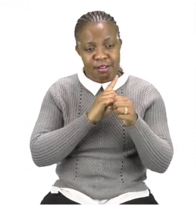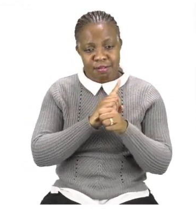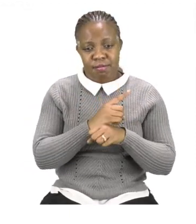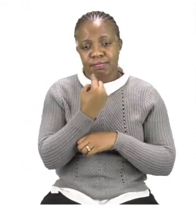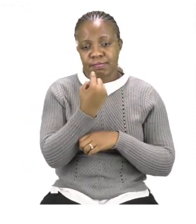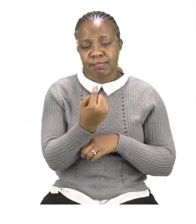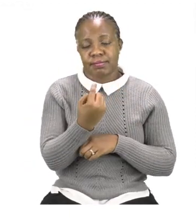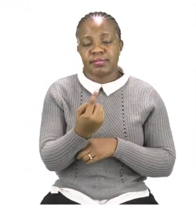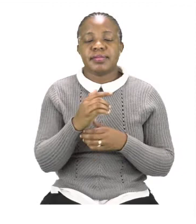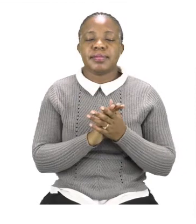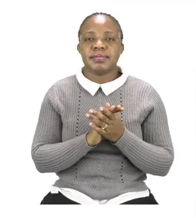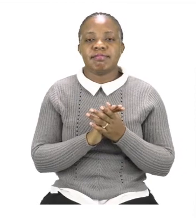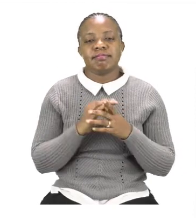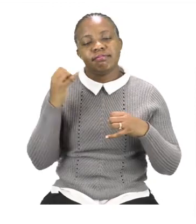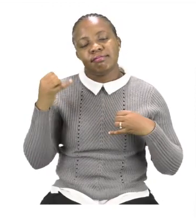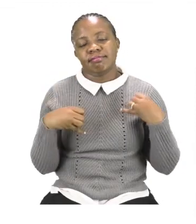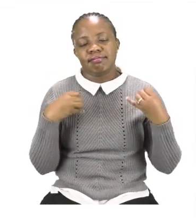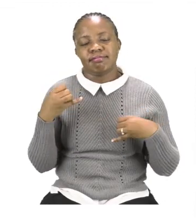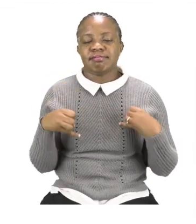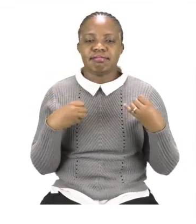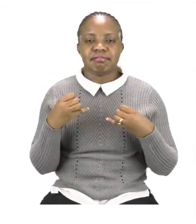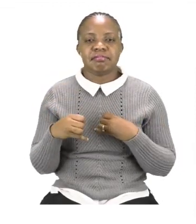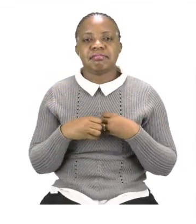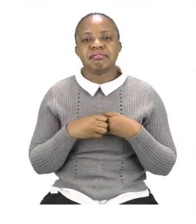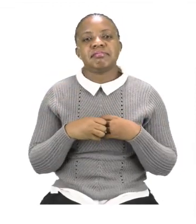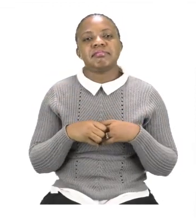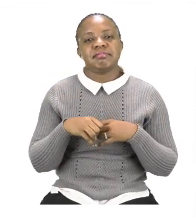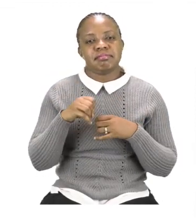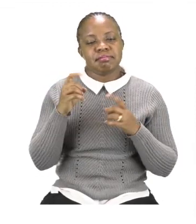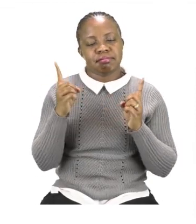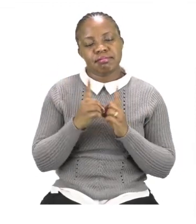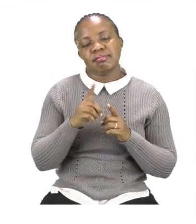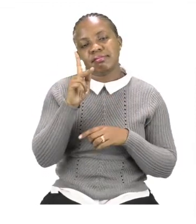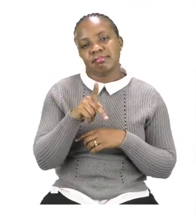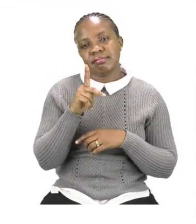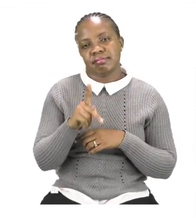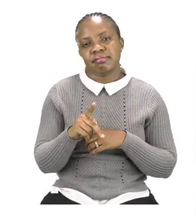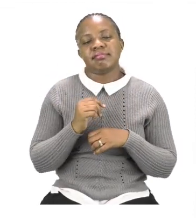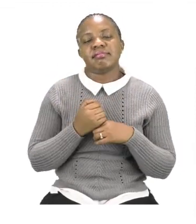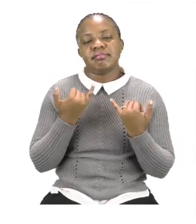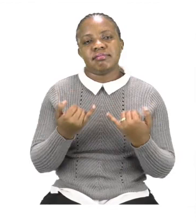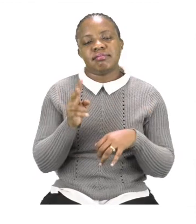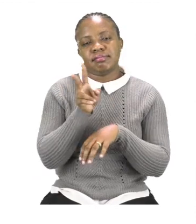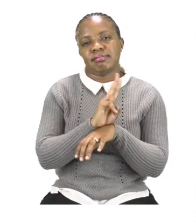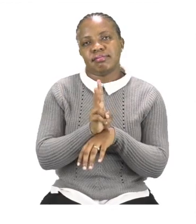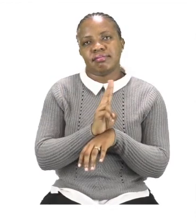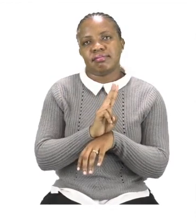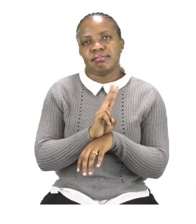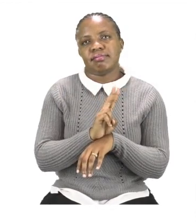yourselves. Have fun, and I will see you soon after our short advert break.